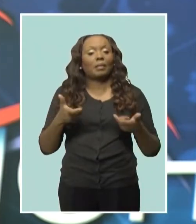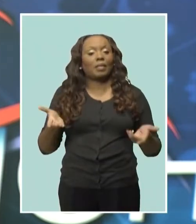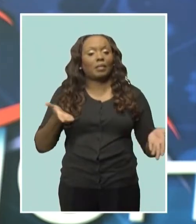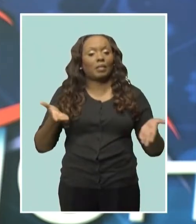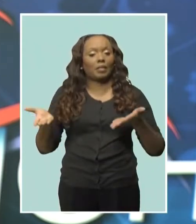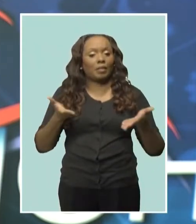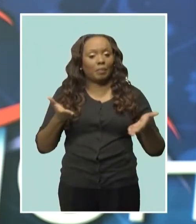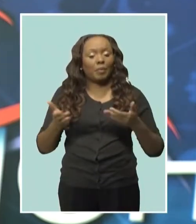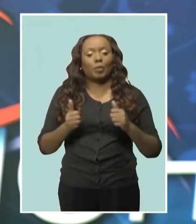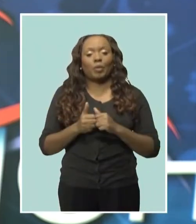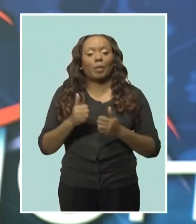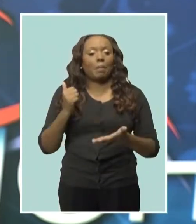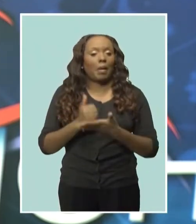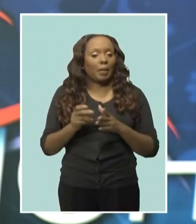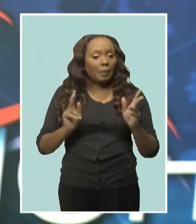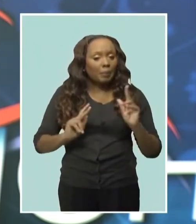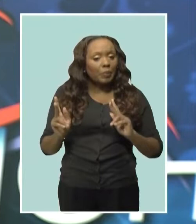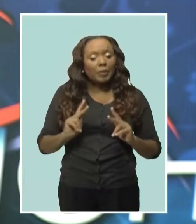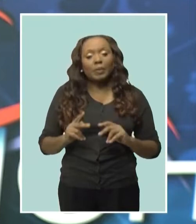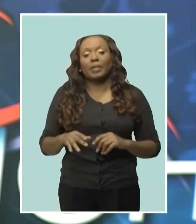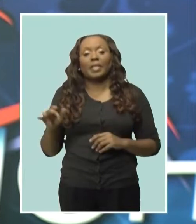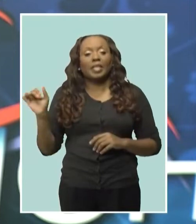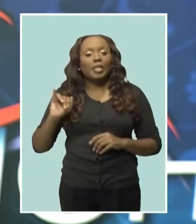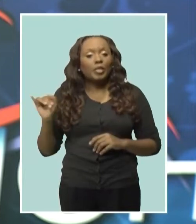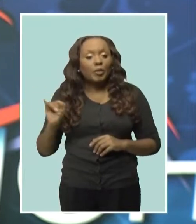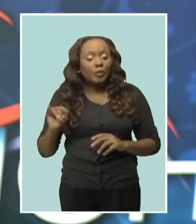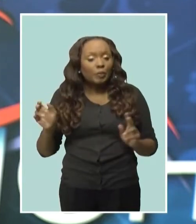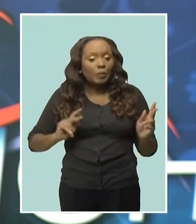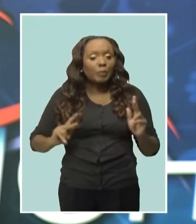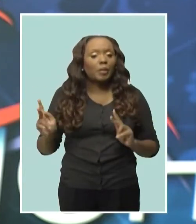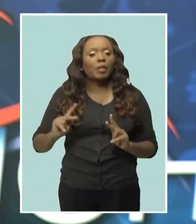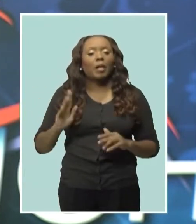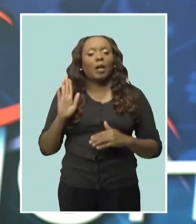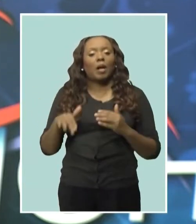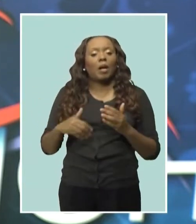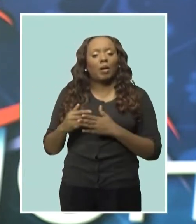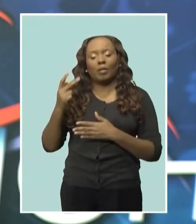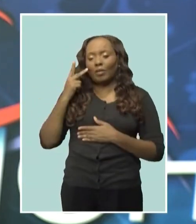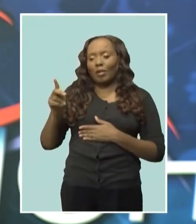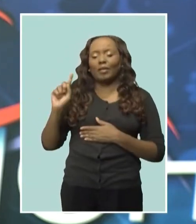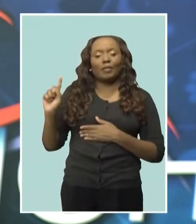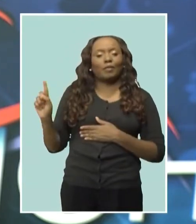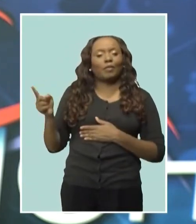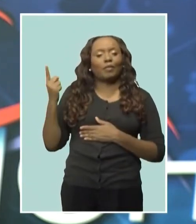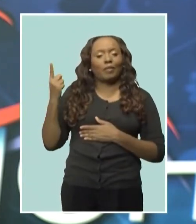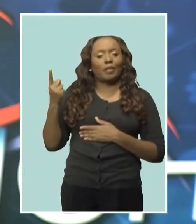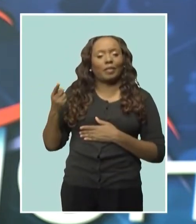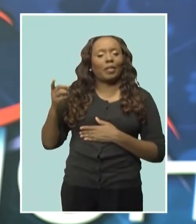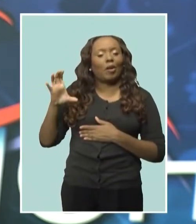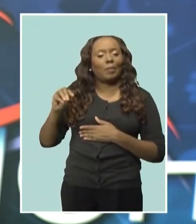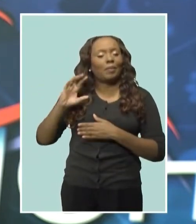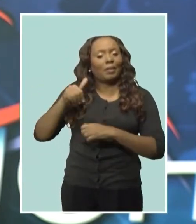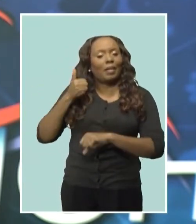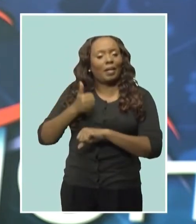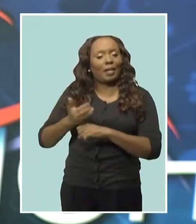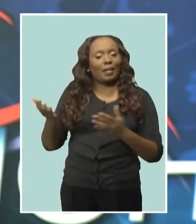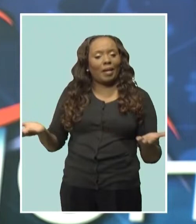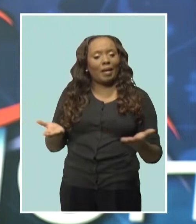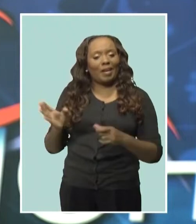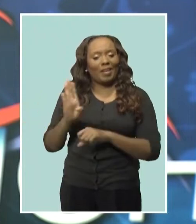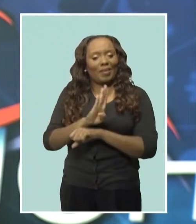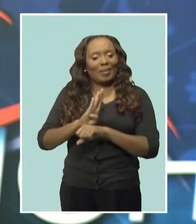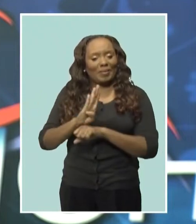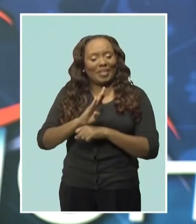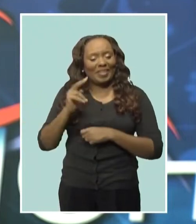advertising officials, invited guests were given an insight into the formation of the company, the first of its kind in Barbados. Trevor